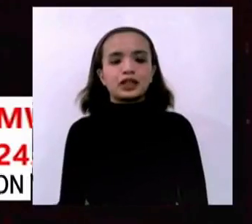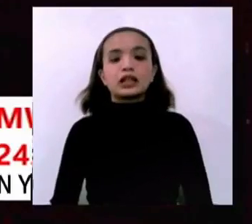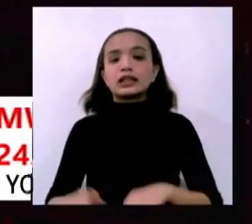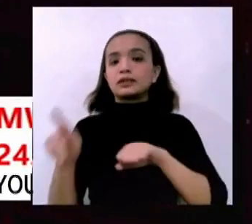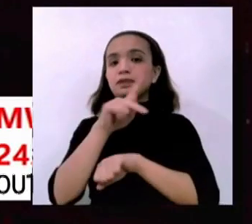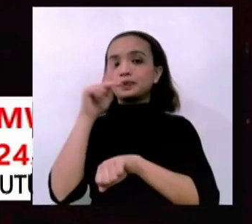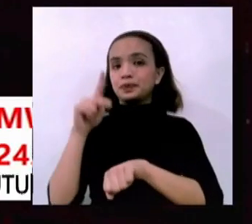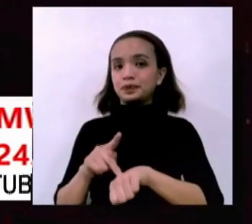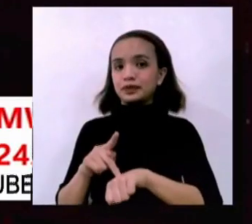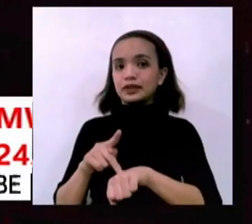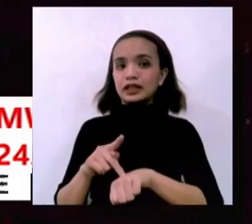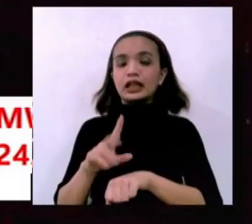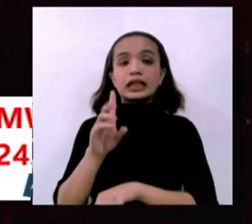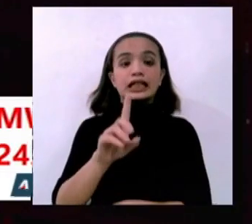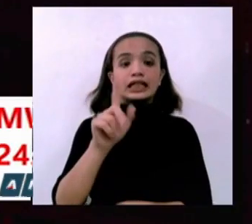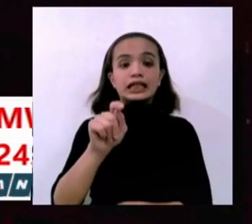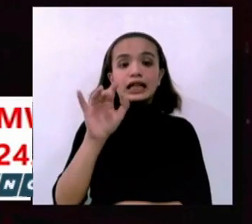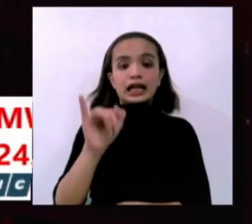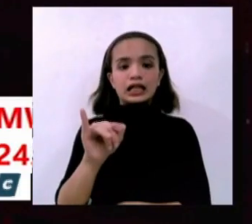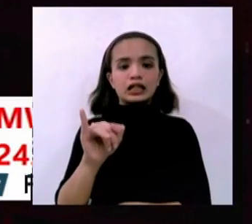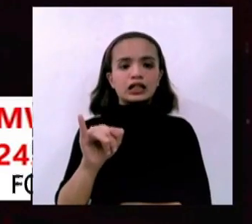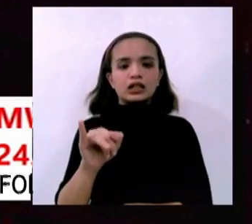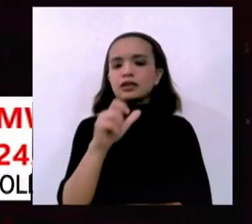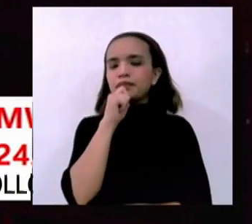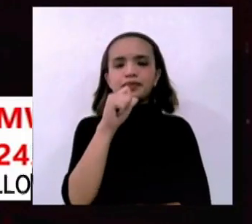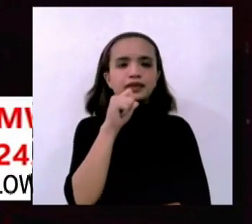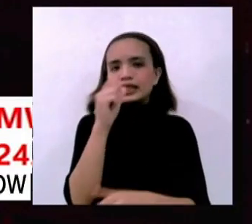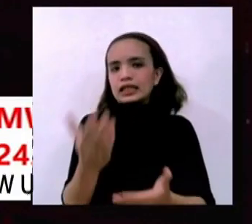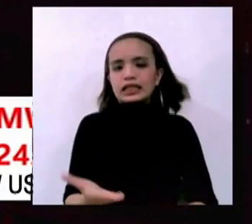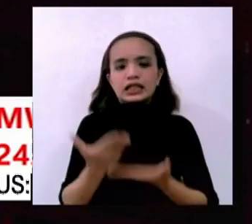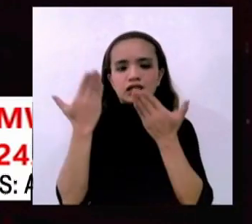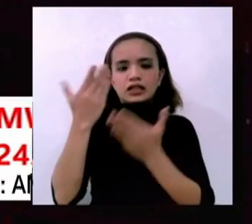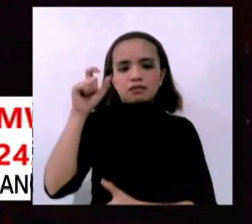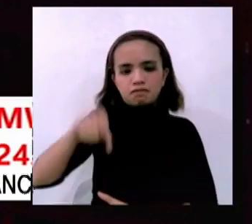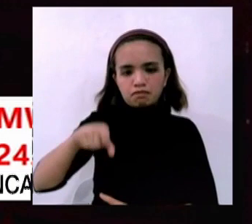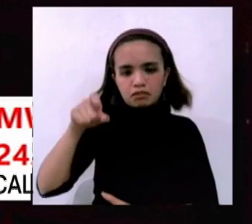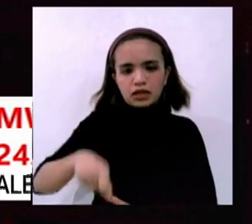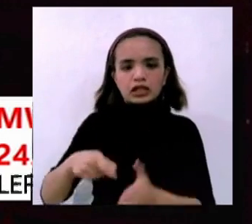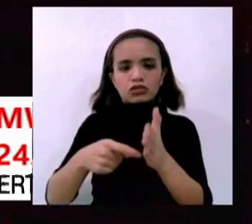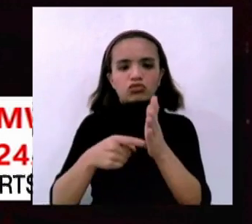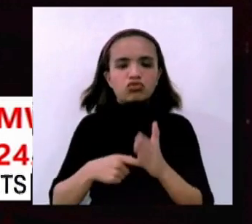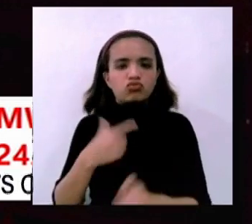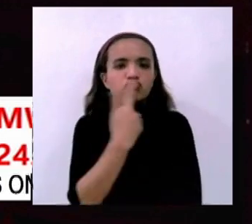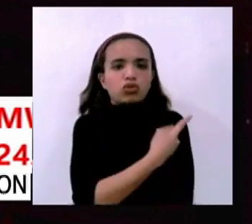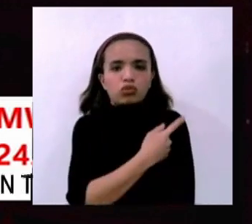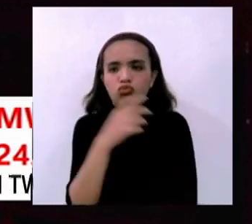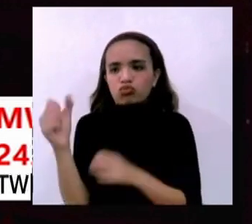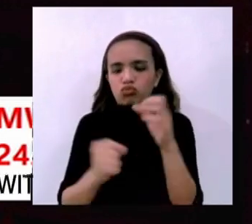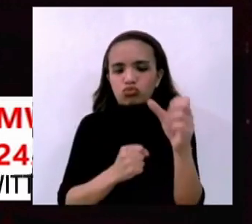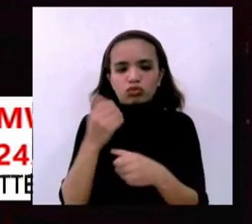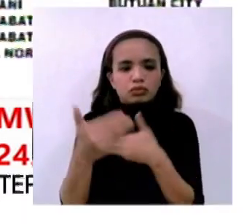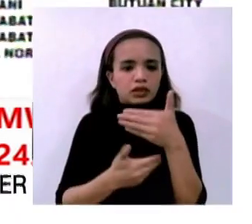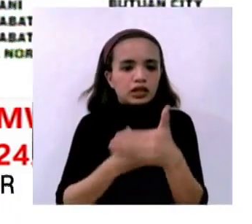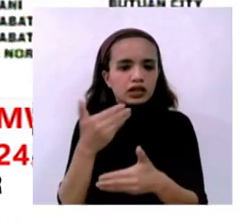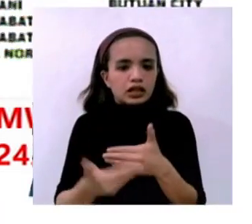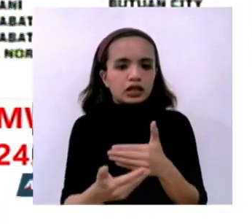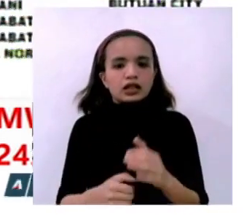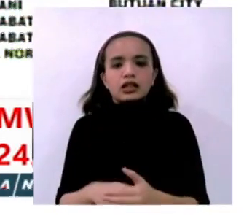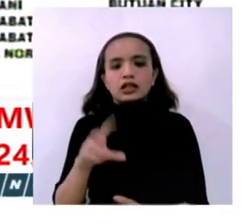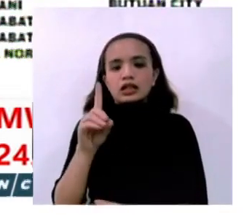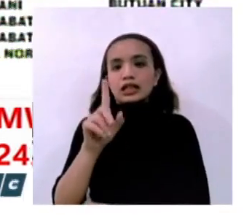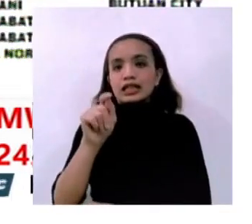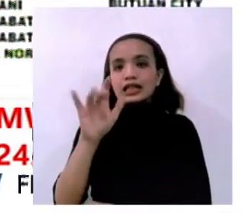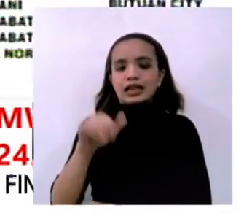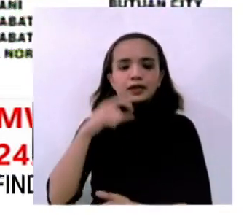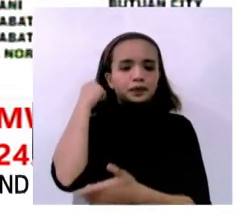The Philippine Trade Department says it does not suggest requiring COVID-19 vaccination in the hiring process. Trade Secretary Ramon